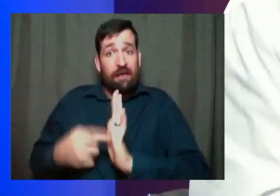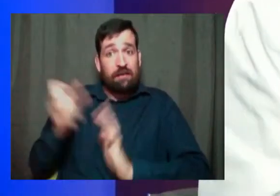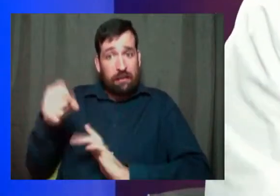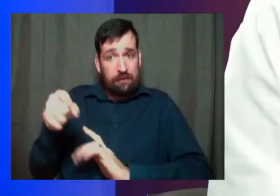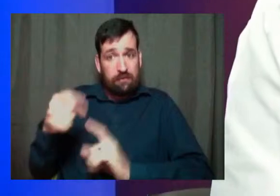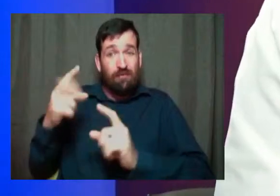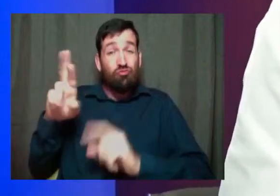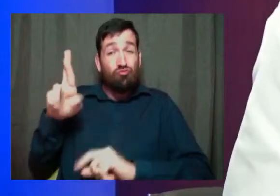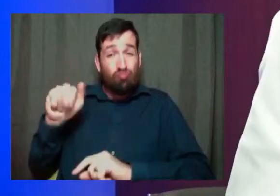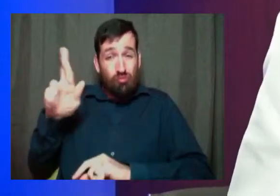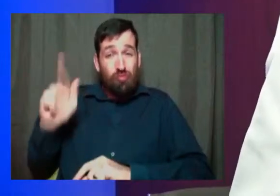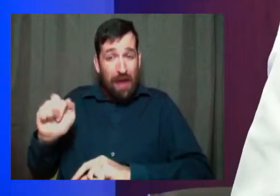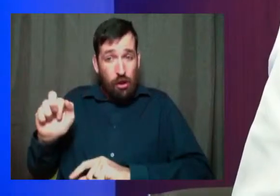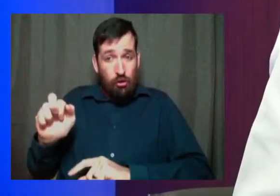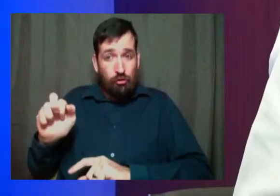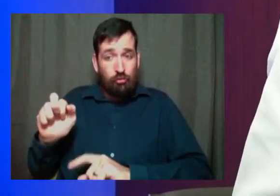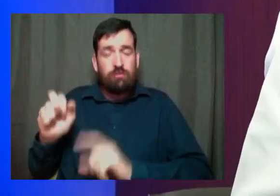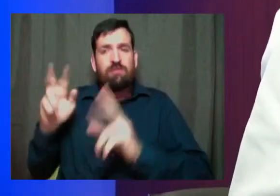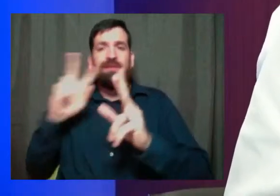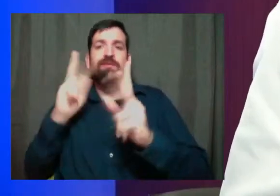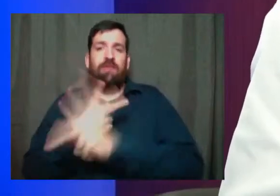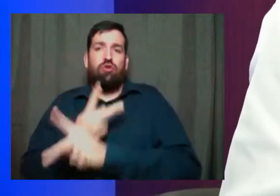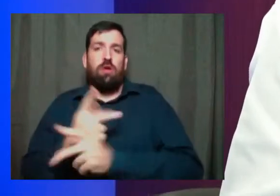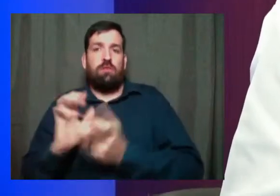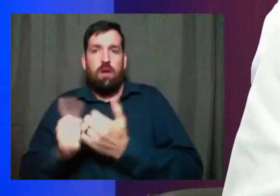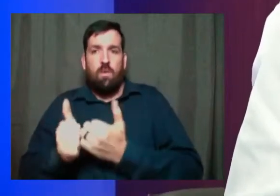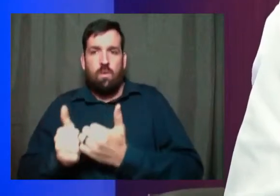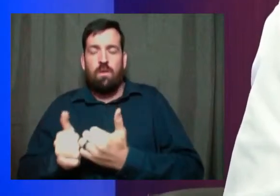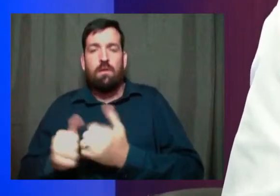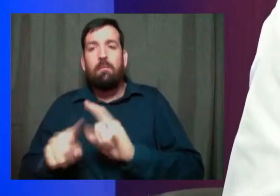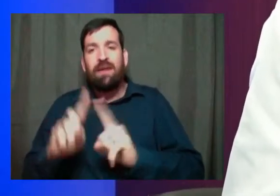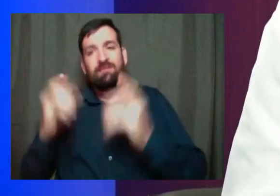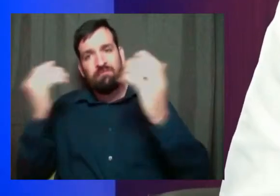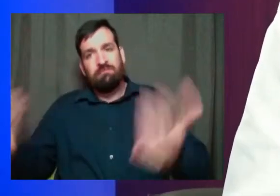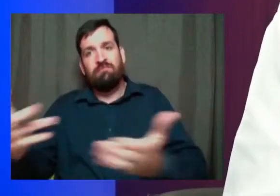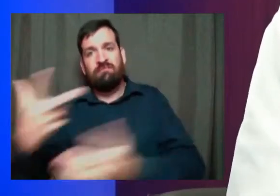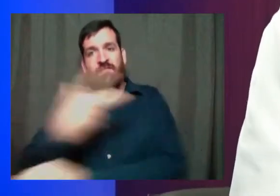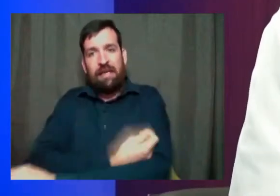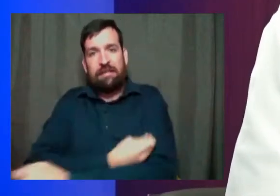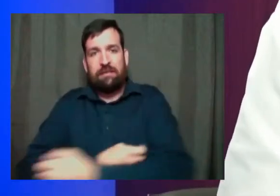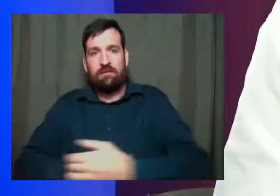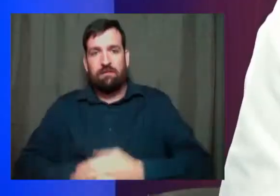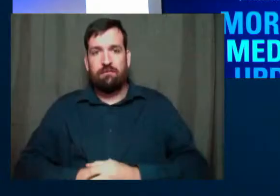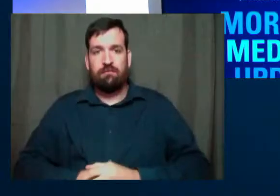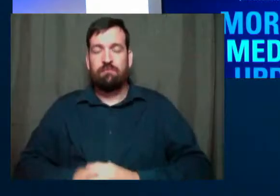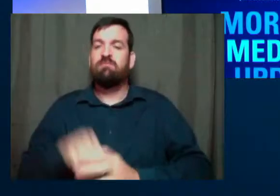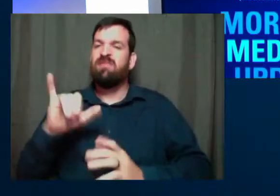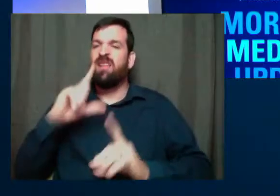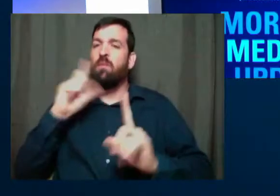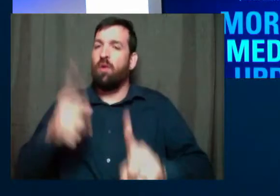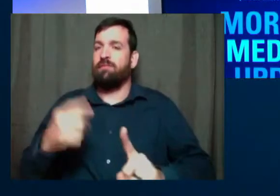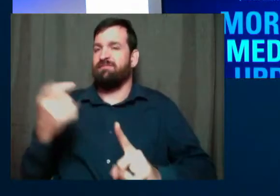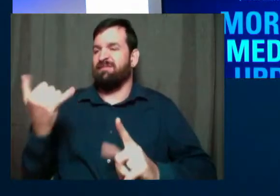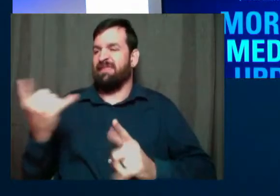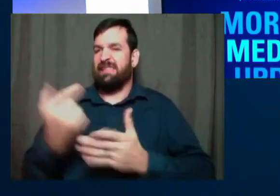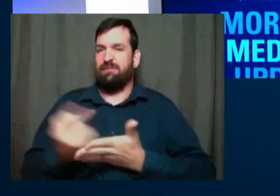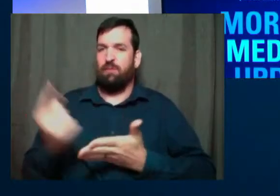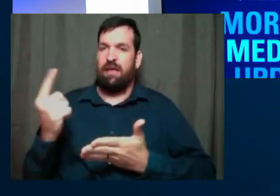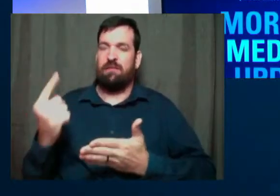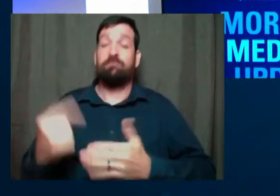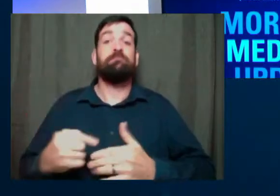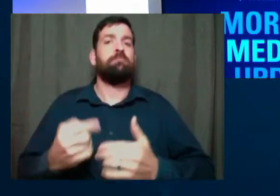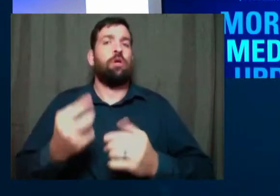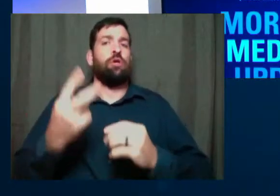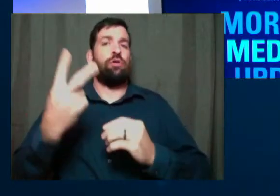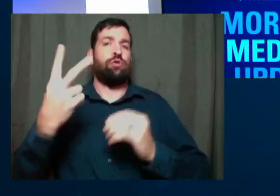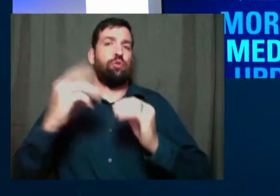do, but don't stop. Not get vaccinated. So just to be clear, that's in the New England Journal of Medicine, is in there this week. Okay, just two more quick questions. Amy,